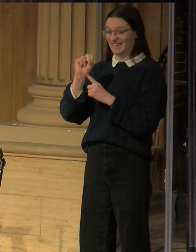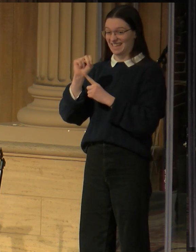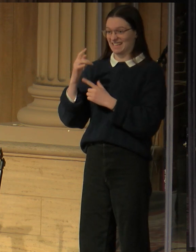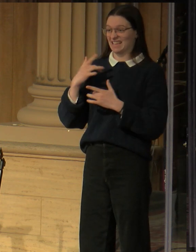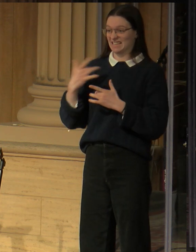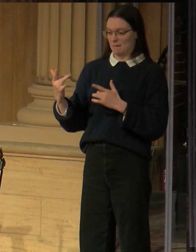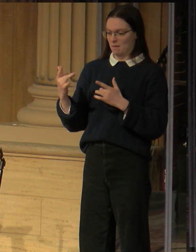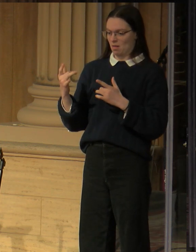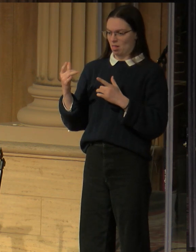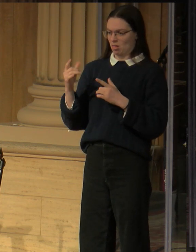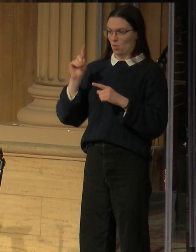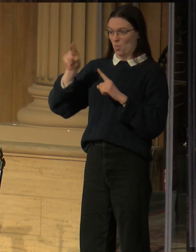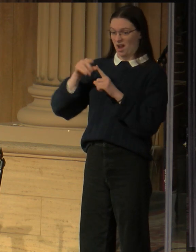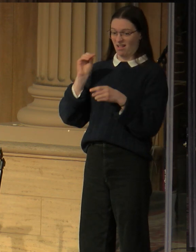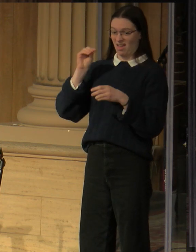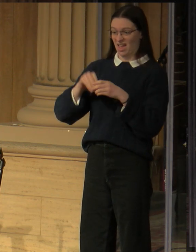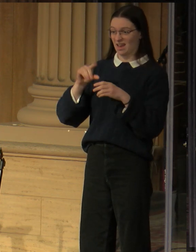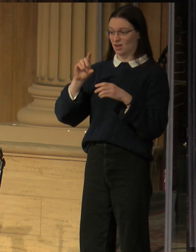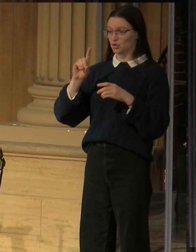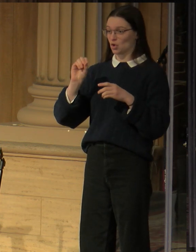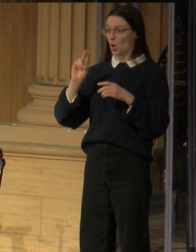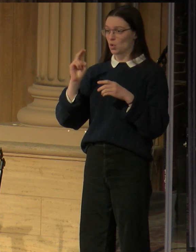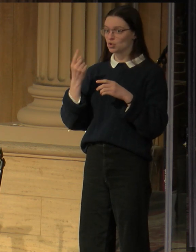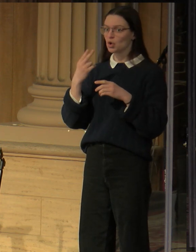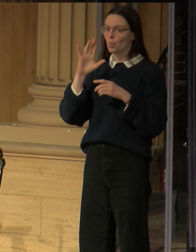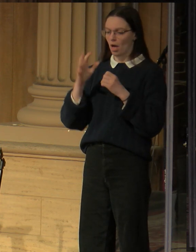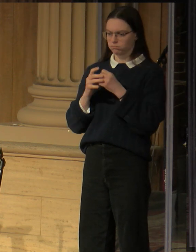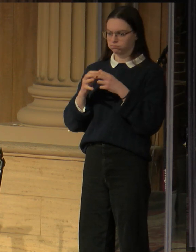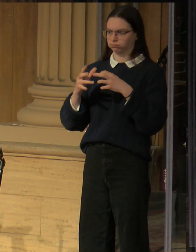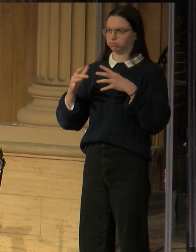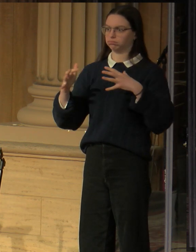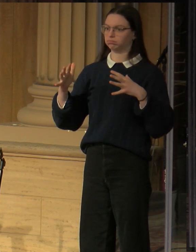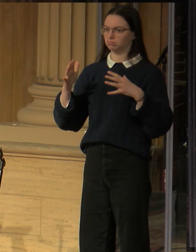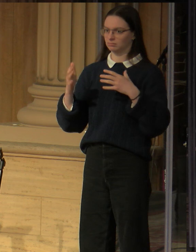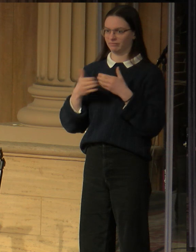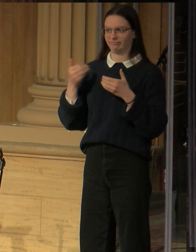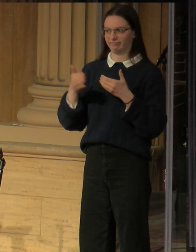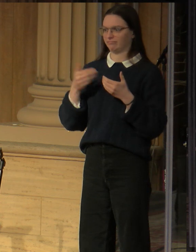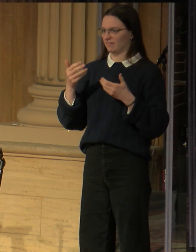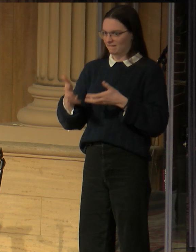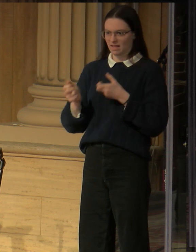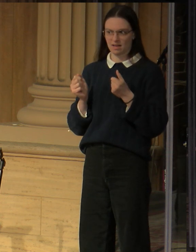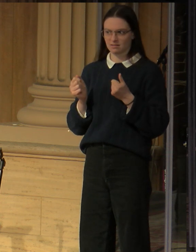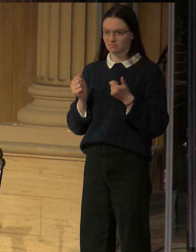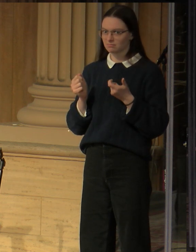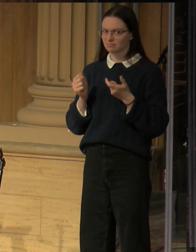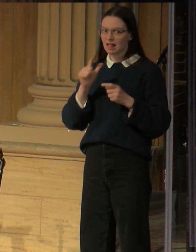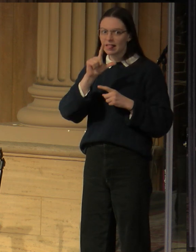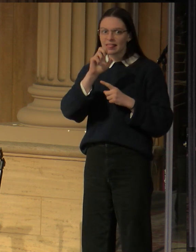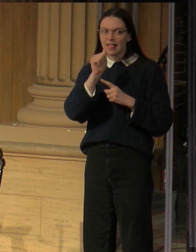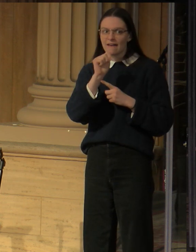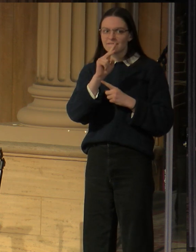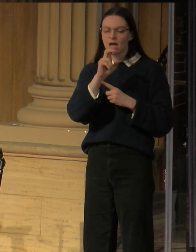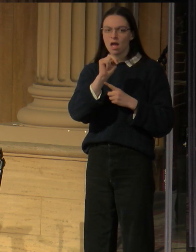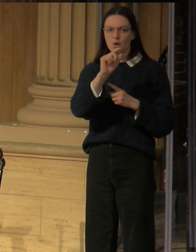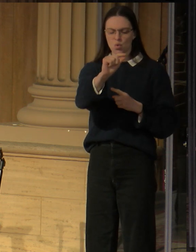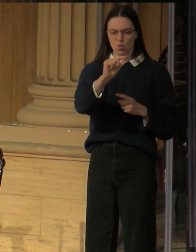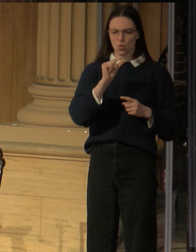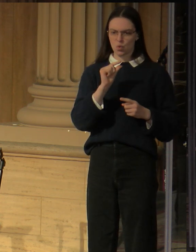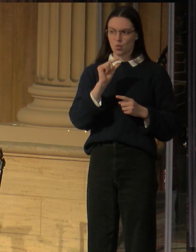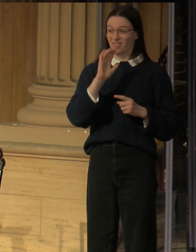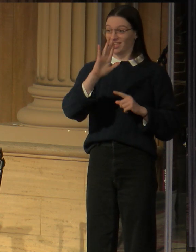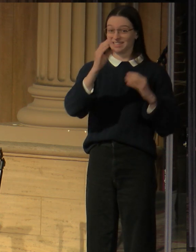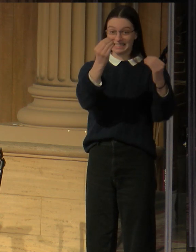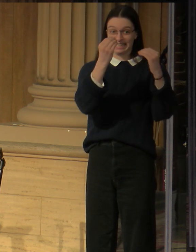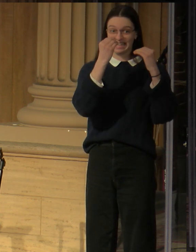and grows and makes something bigger. It can be popular, it can be huge. So we're being told here to beware of the